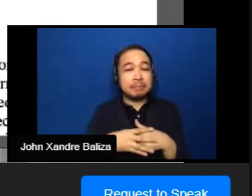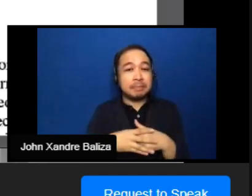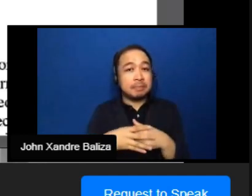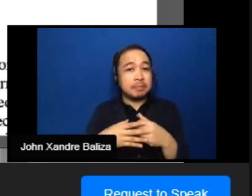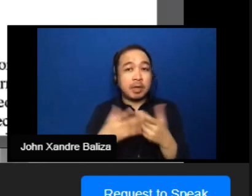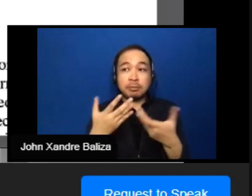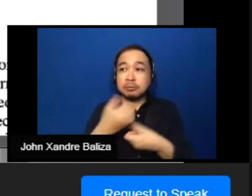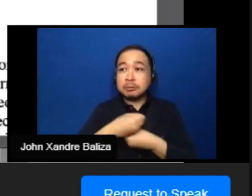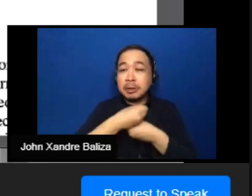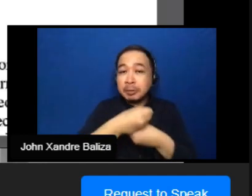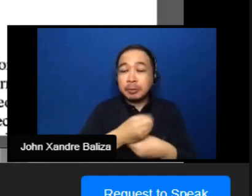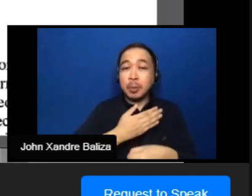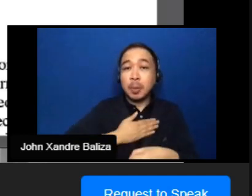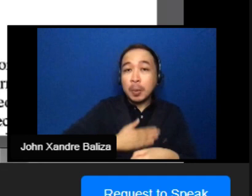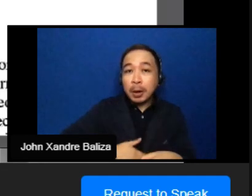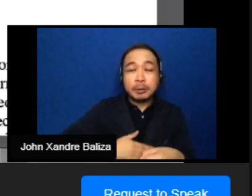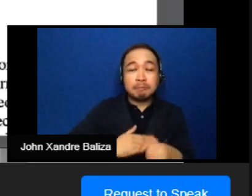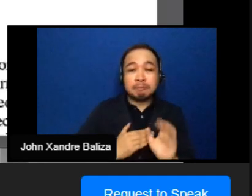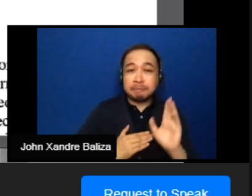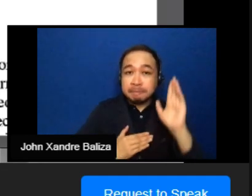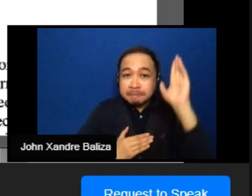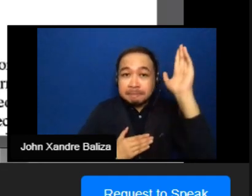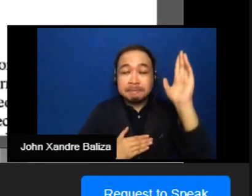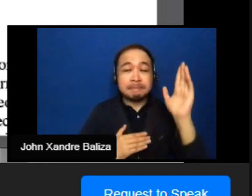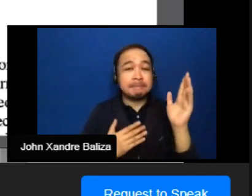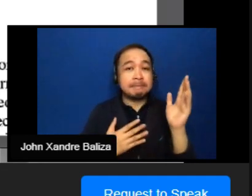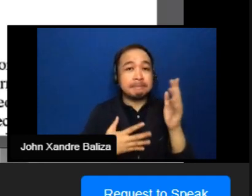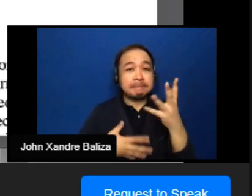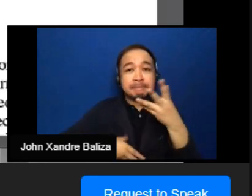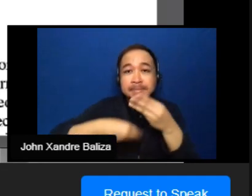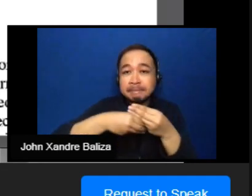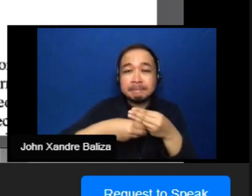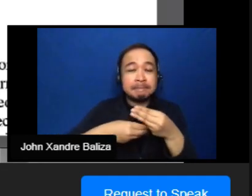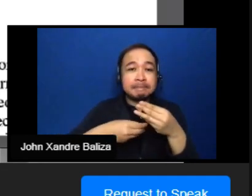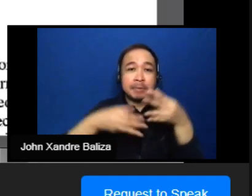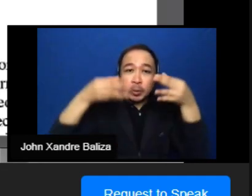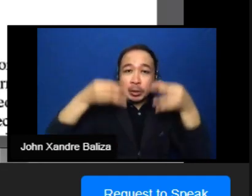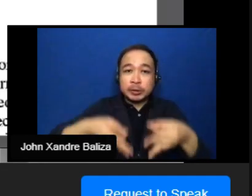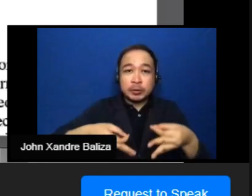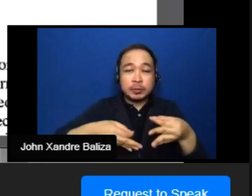to take the floor at this point on decision 1?